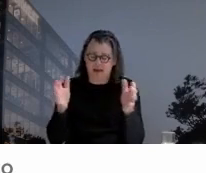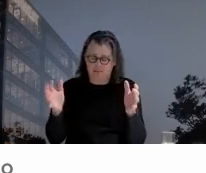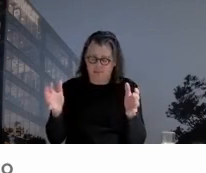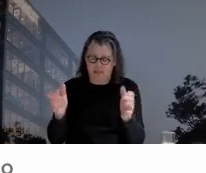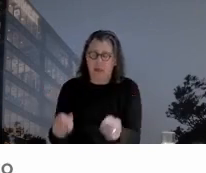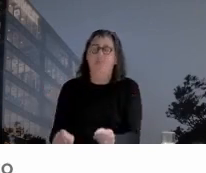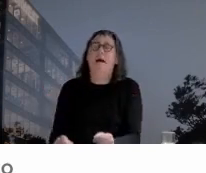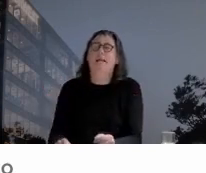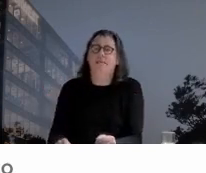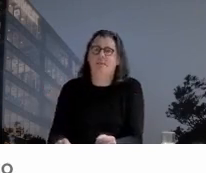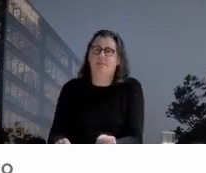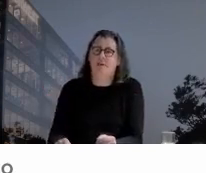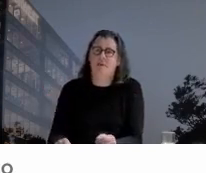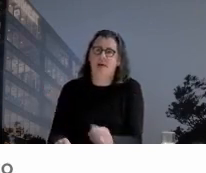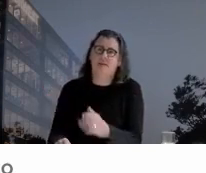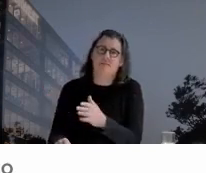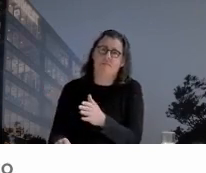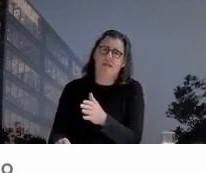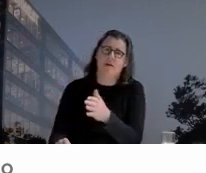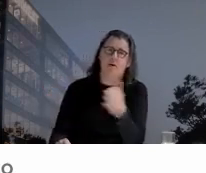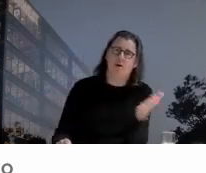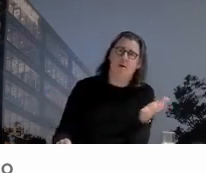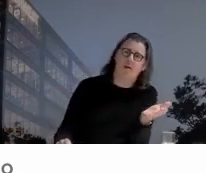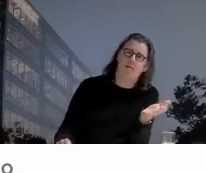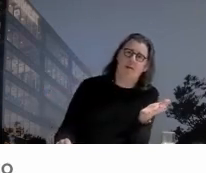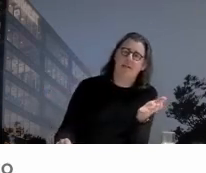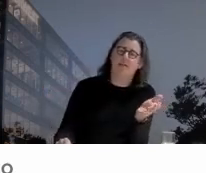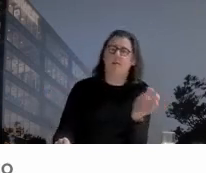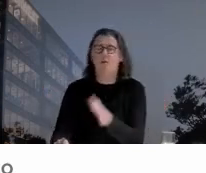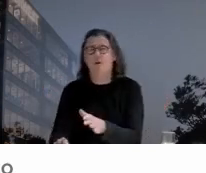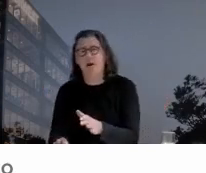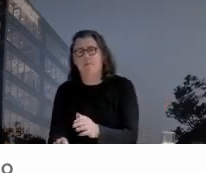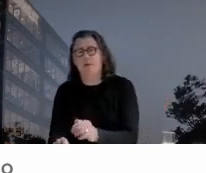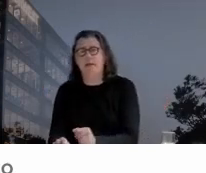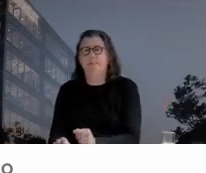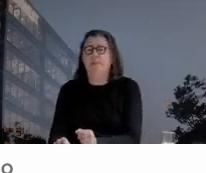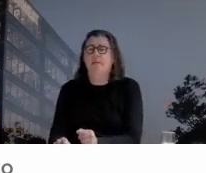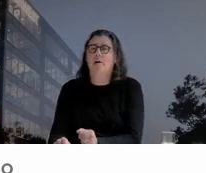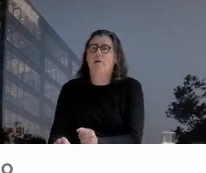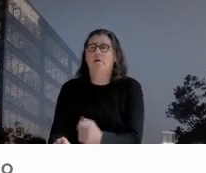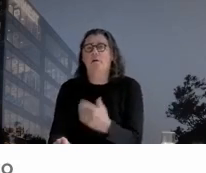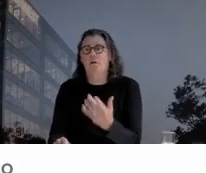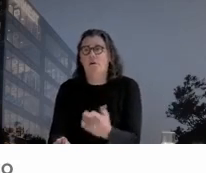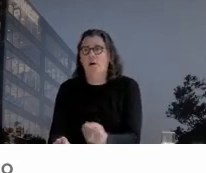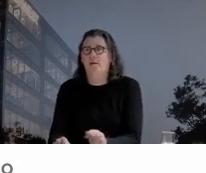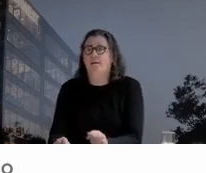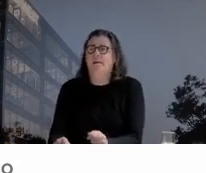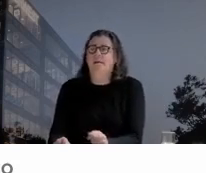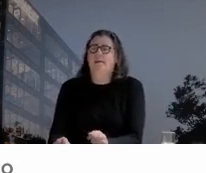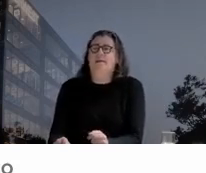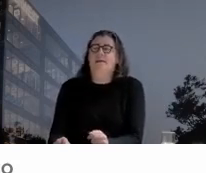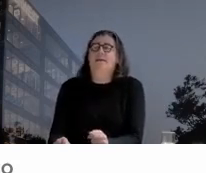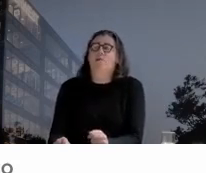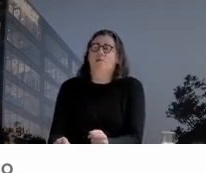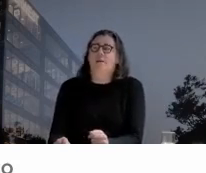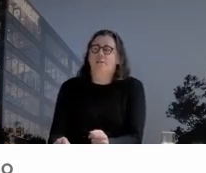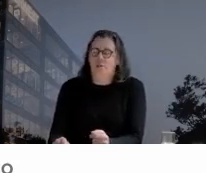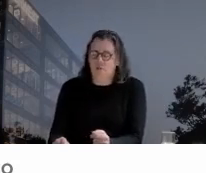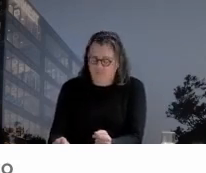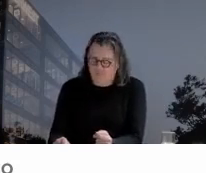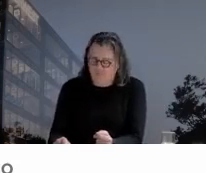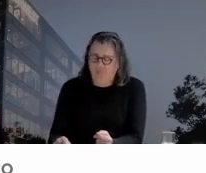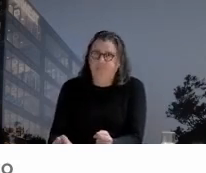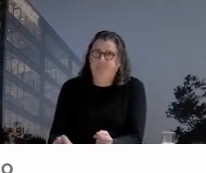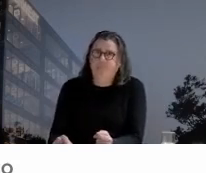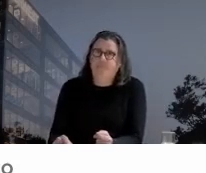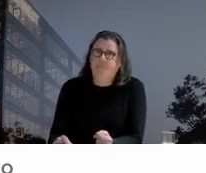it's about balance. It's not about being all on embodied or all on operating or all on ignoring the